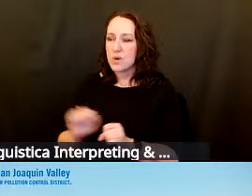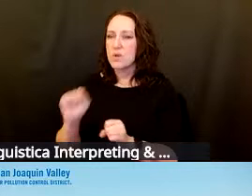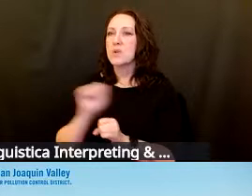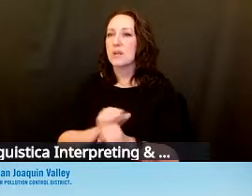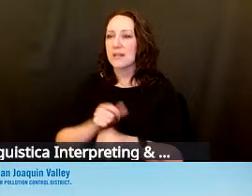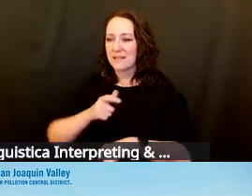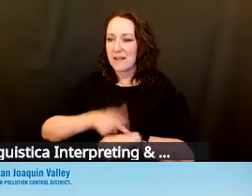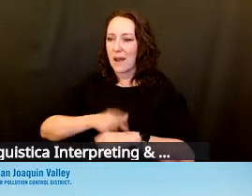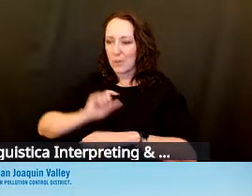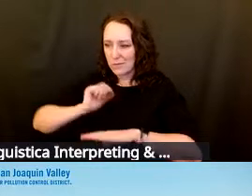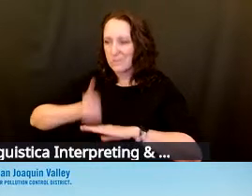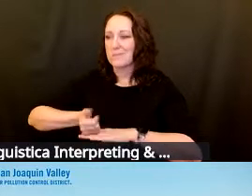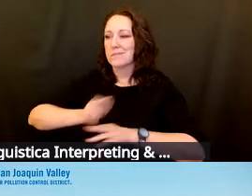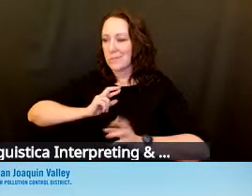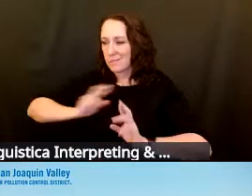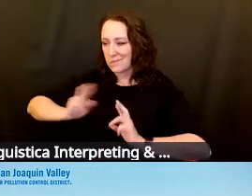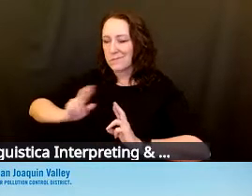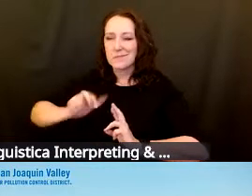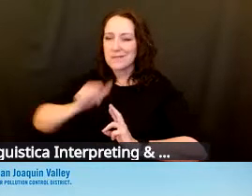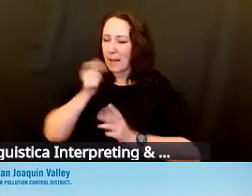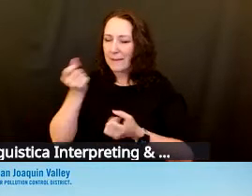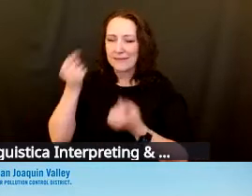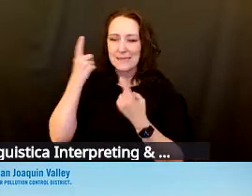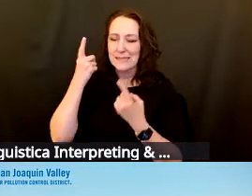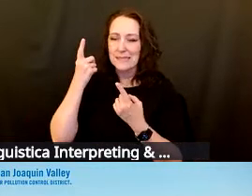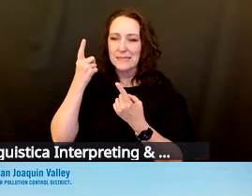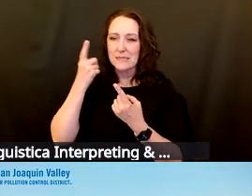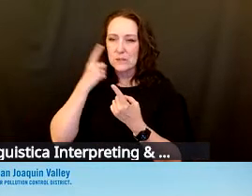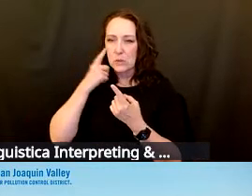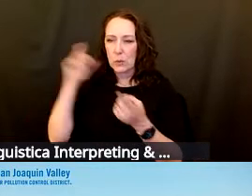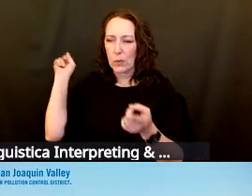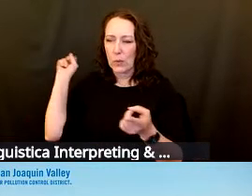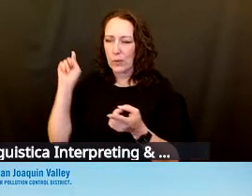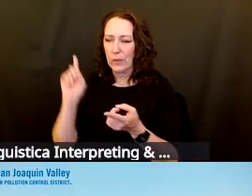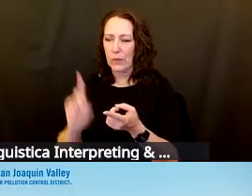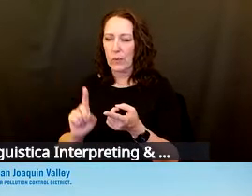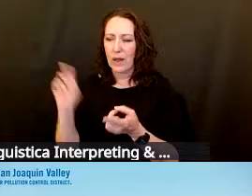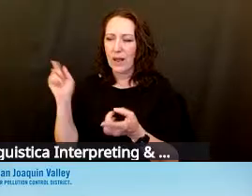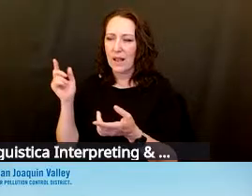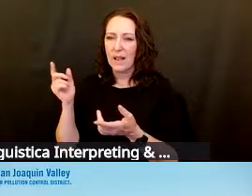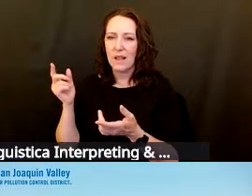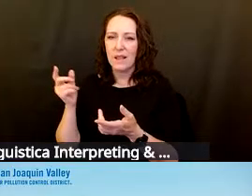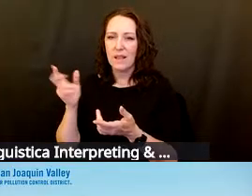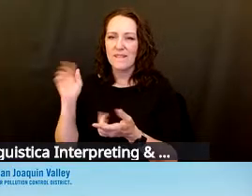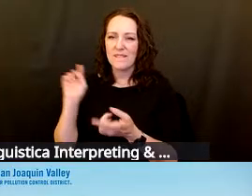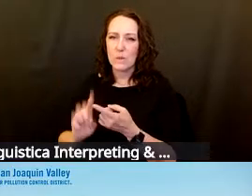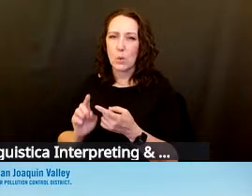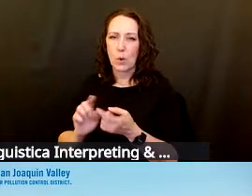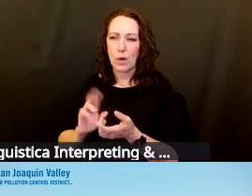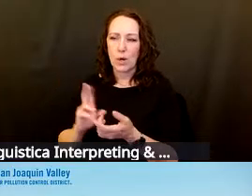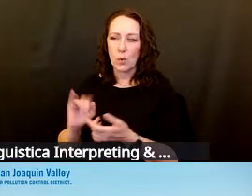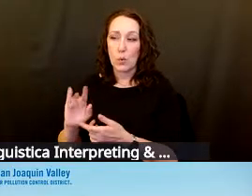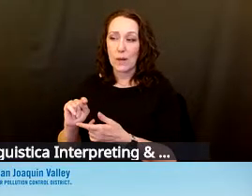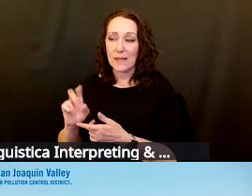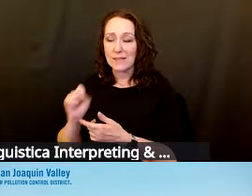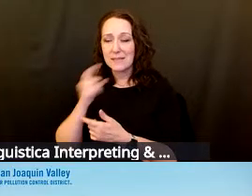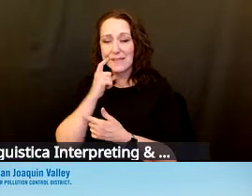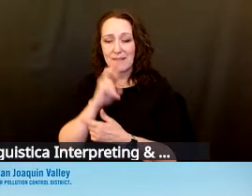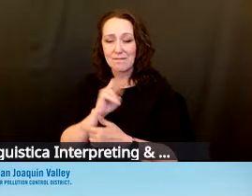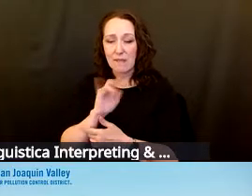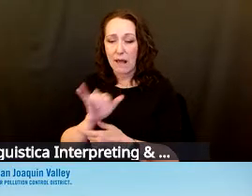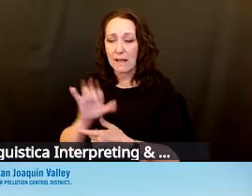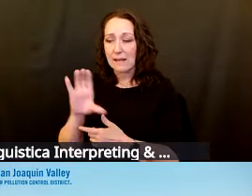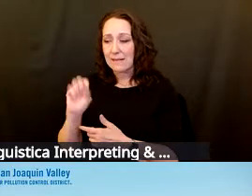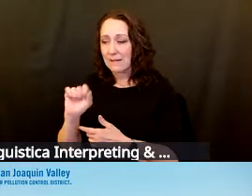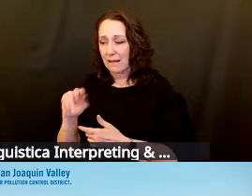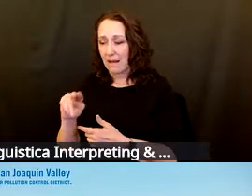put these events together. So it doesn't really make sense for us to like taper down and do fewer units than Valley can do in the event. It really makes sense